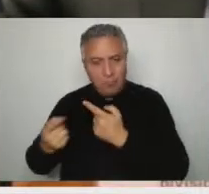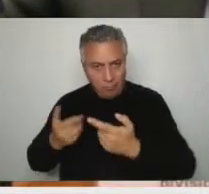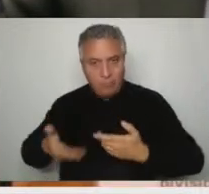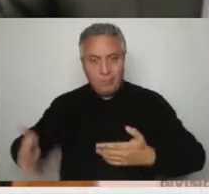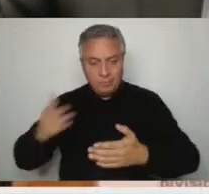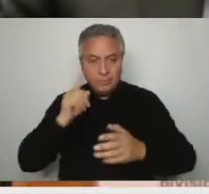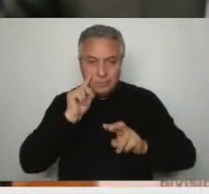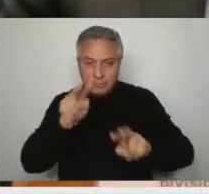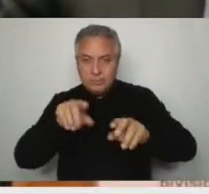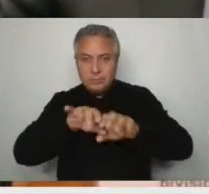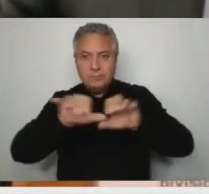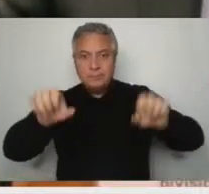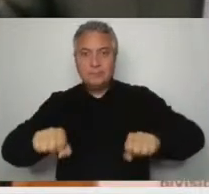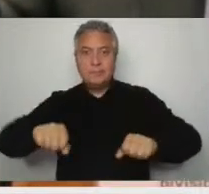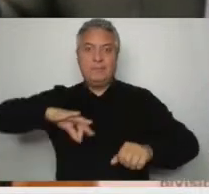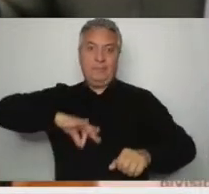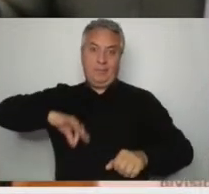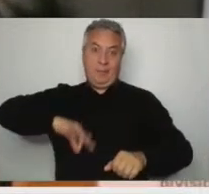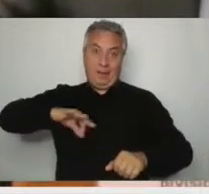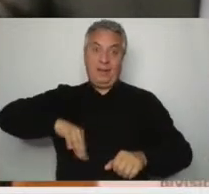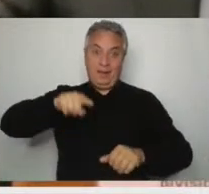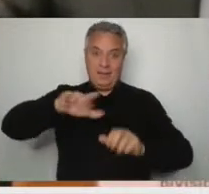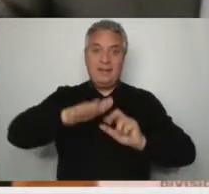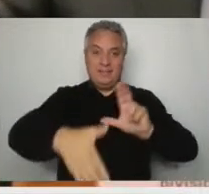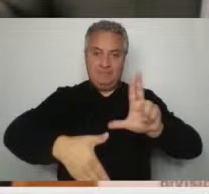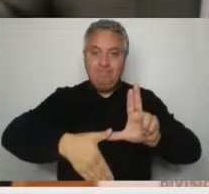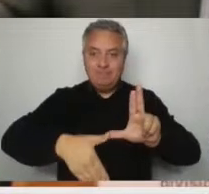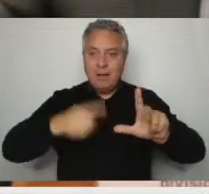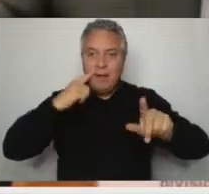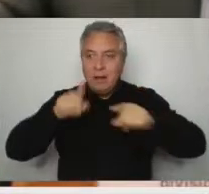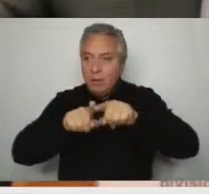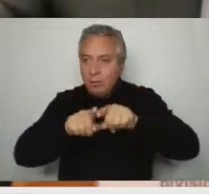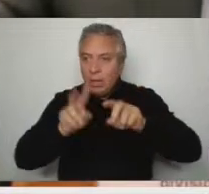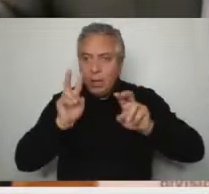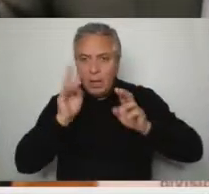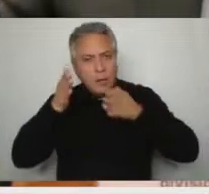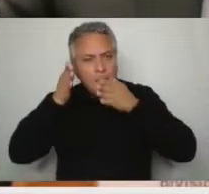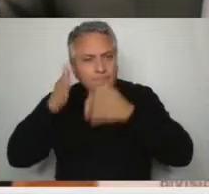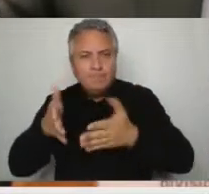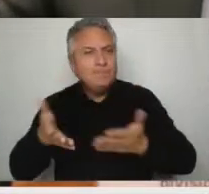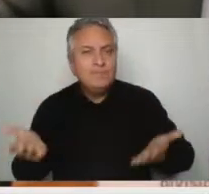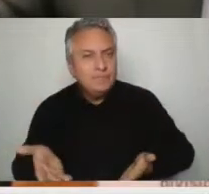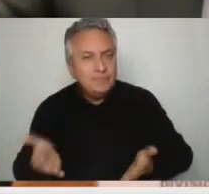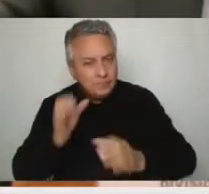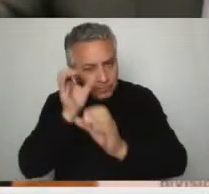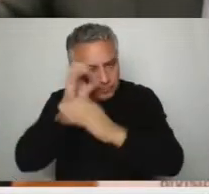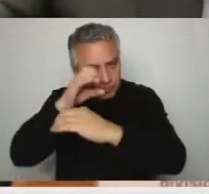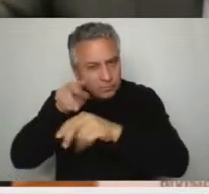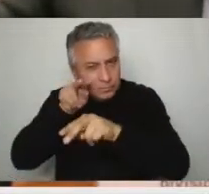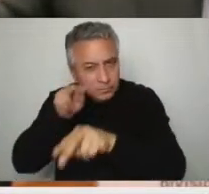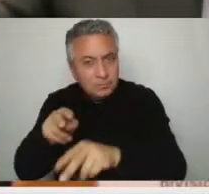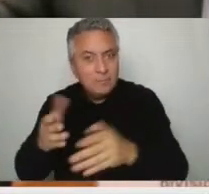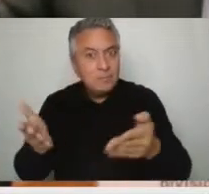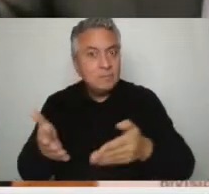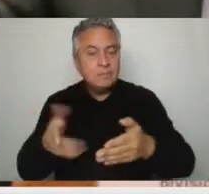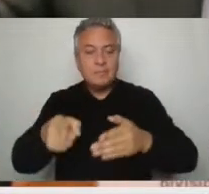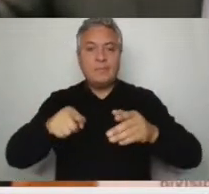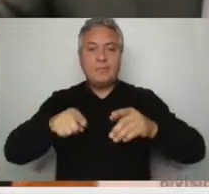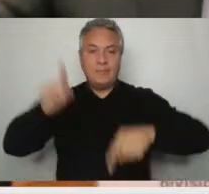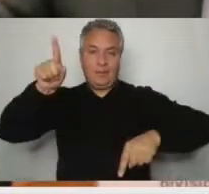in Latin America, with a focus on the reduction of inequalities. I would also like to thank